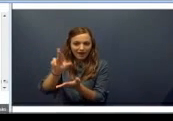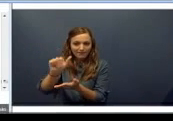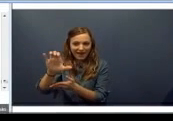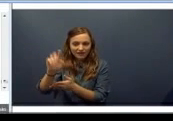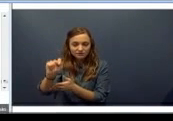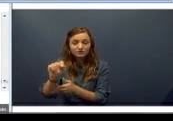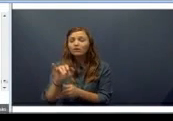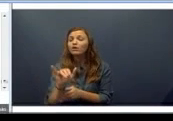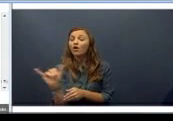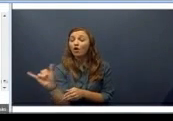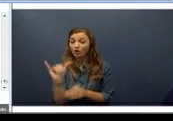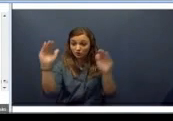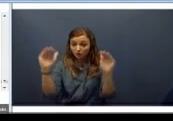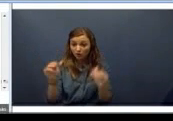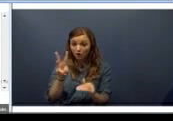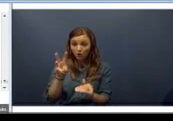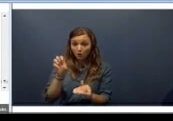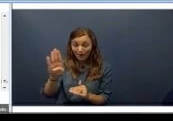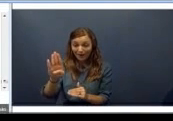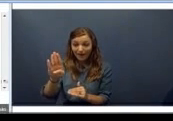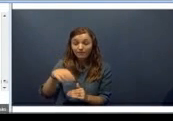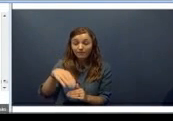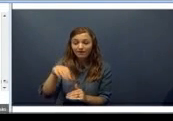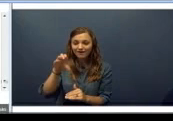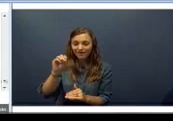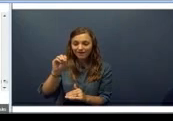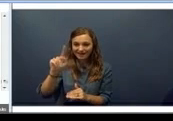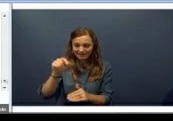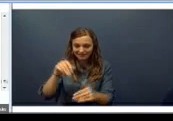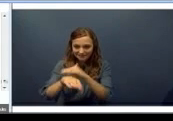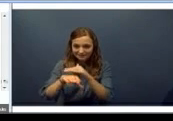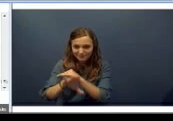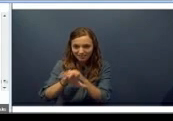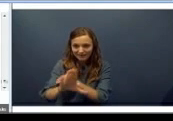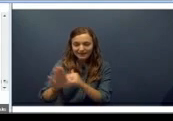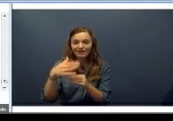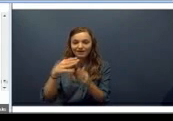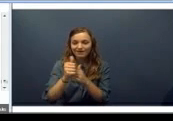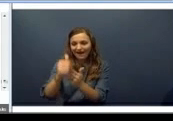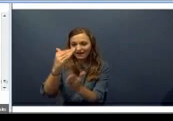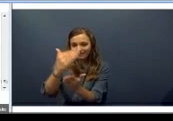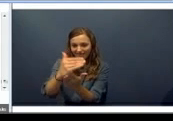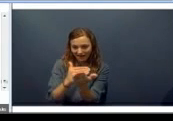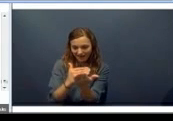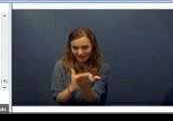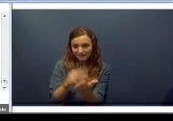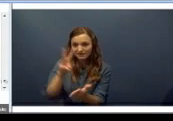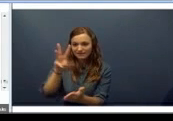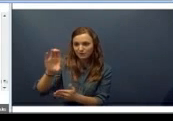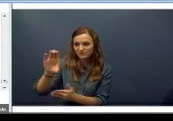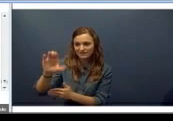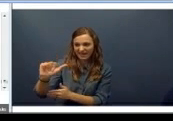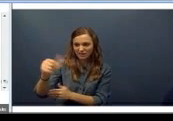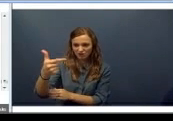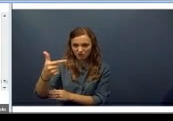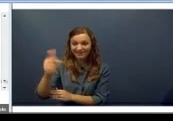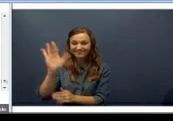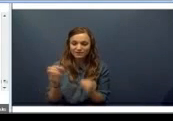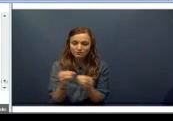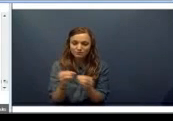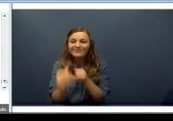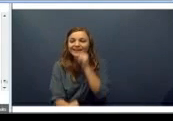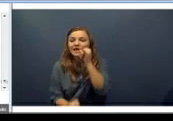the Rehabilitation Act. There's also the Web Content Accessibility Guidelines, or WCAG, and those are more of